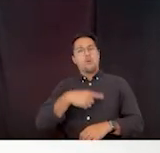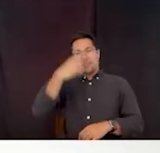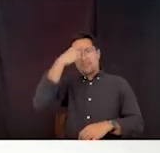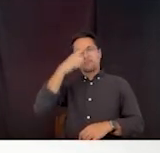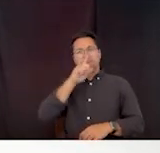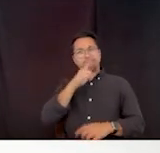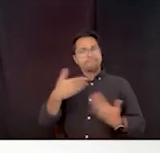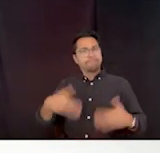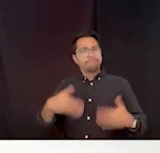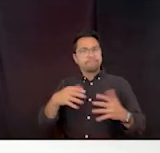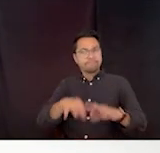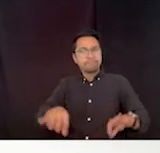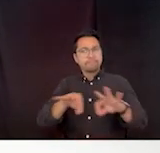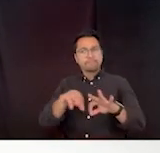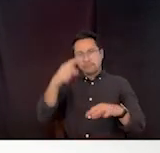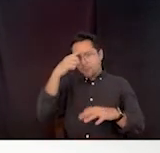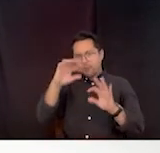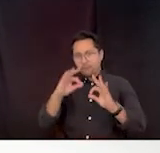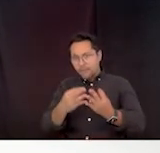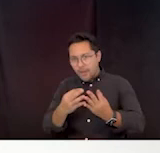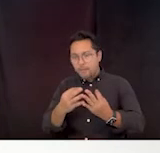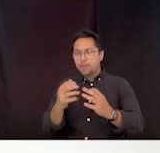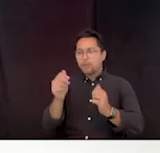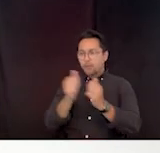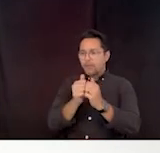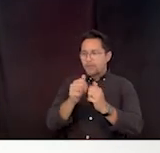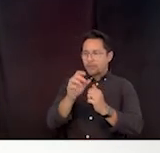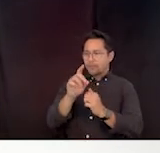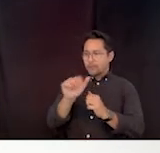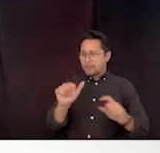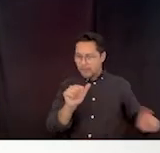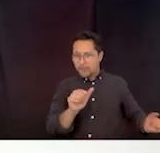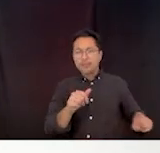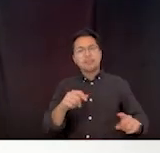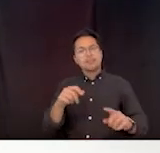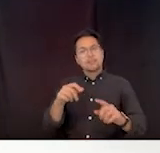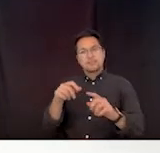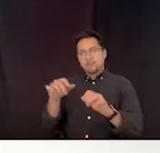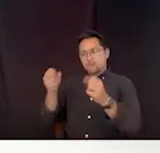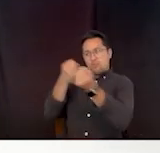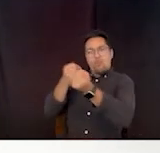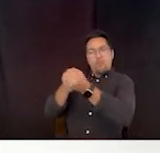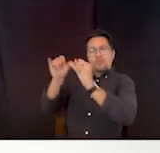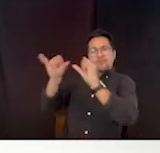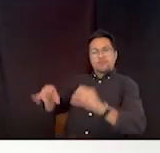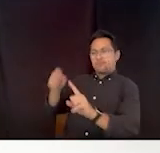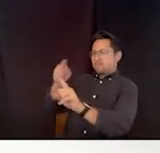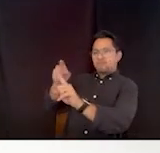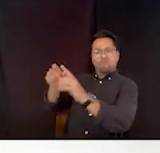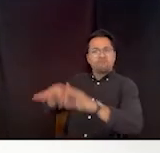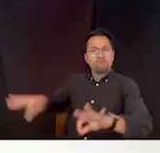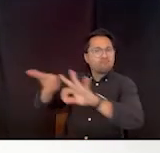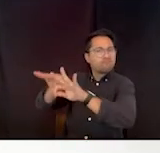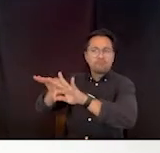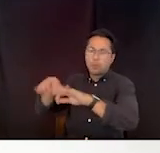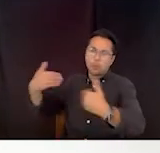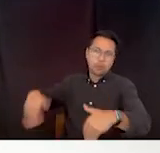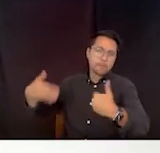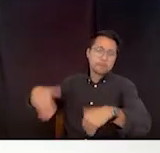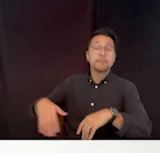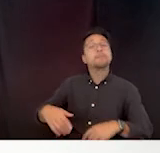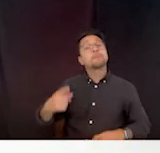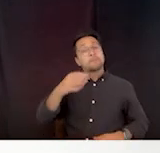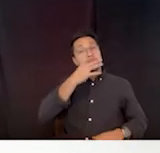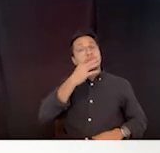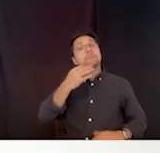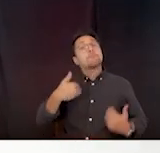really important for families of children with exceptional needs, and that's the importance of building a support system. That's one of my biggest platforms, and actually I have a book